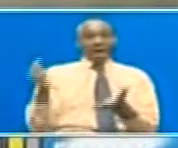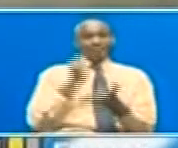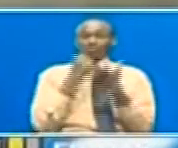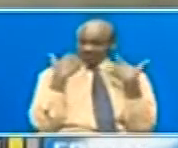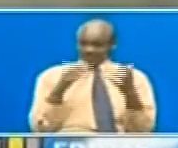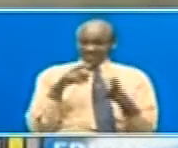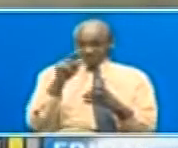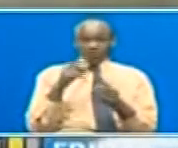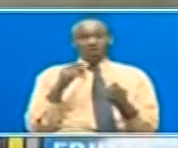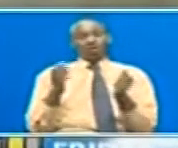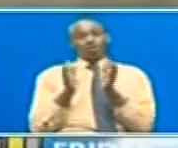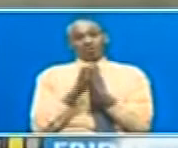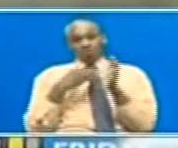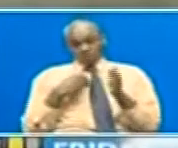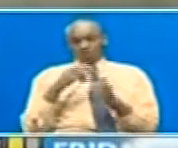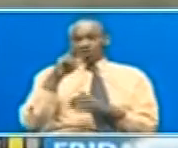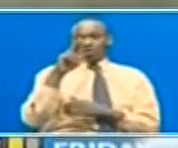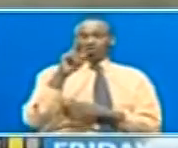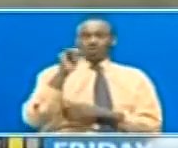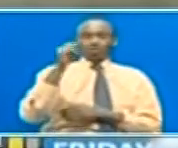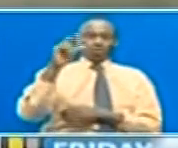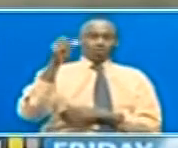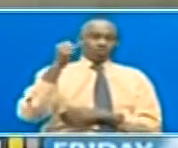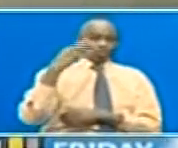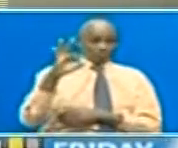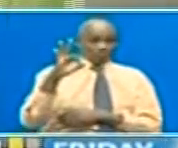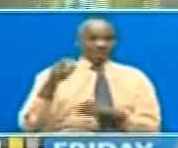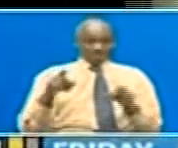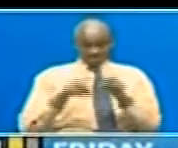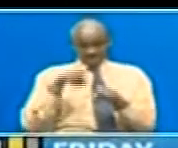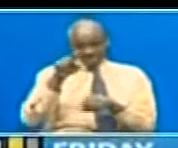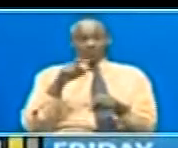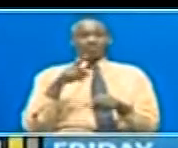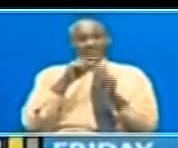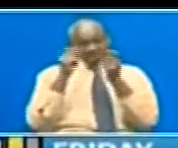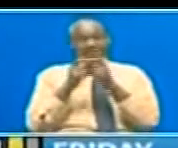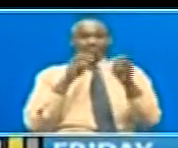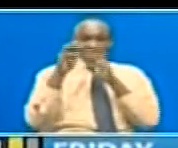He will be assisted by Yusuf Chipo, while Willis Walaila will be the team manager.